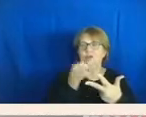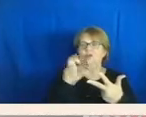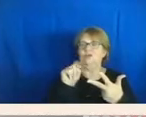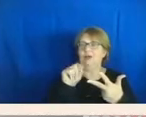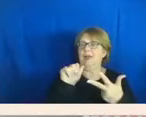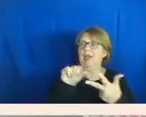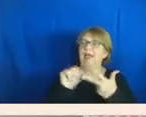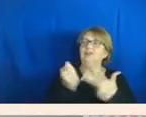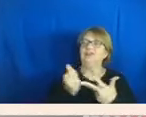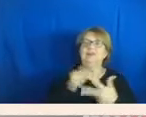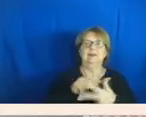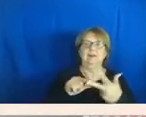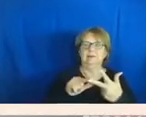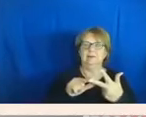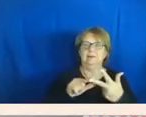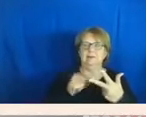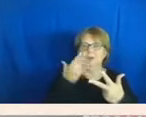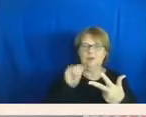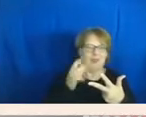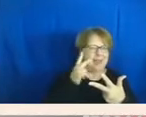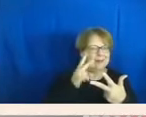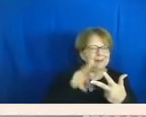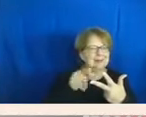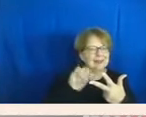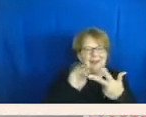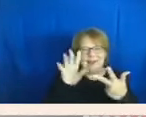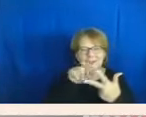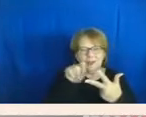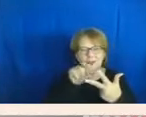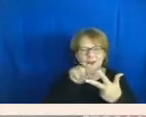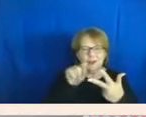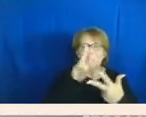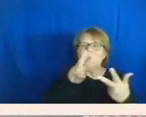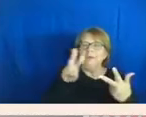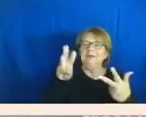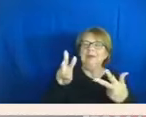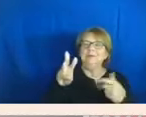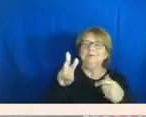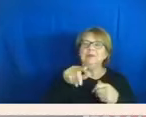I don't know if you can see that website really well. It's